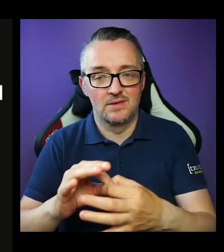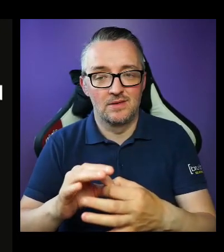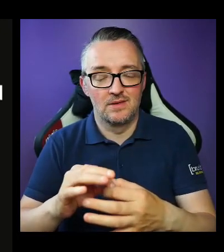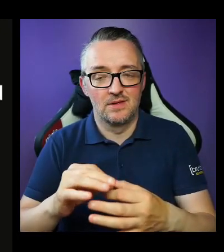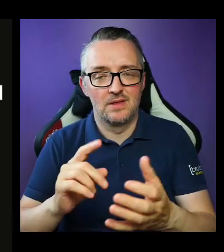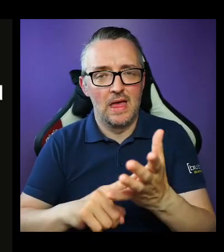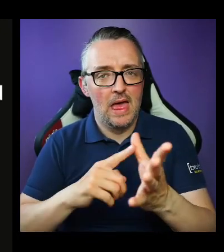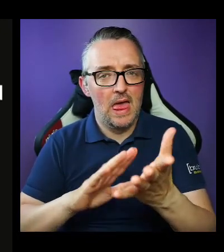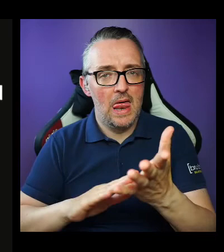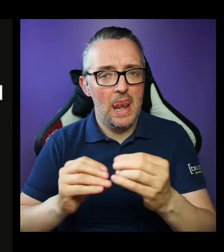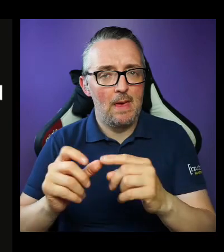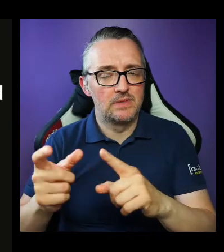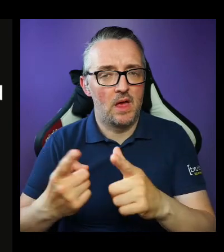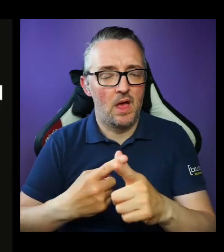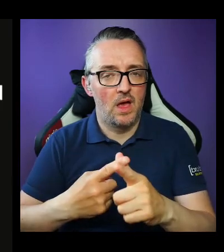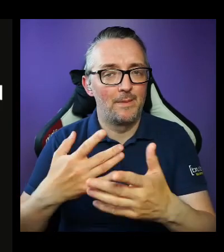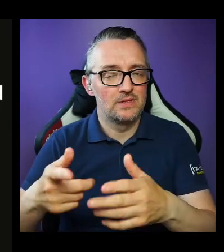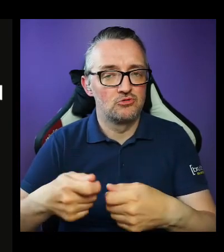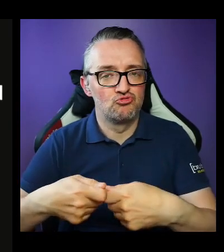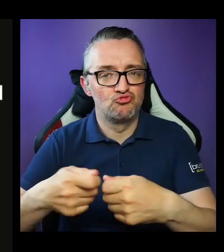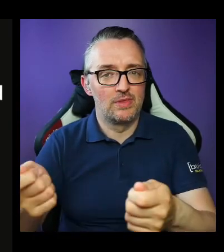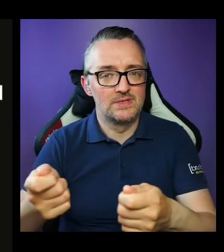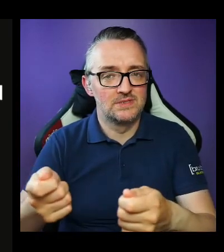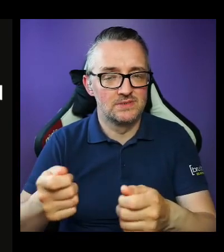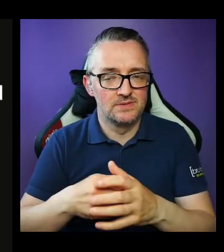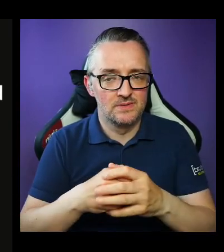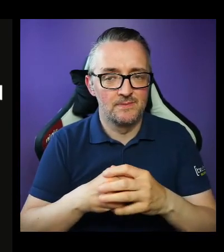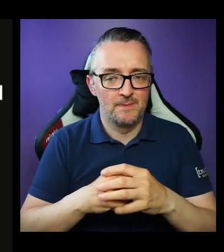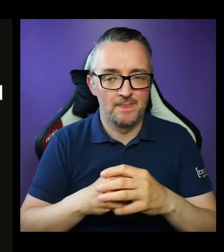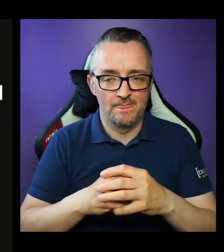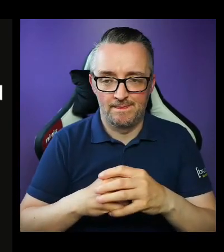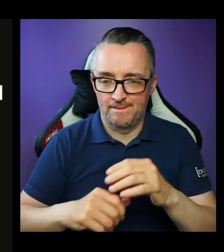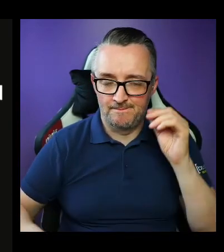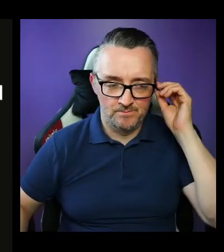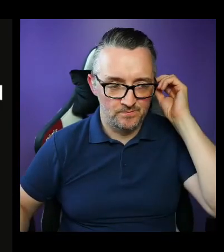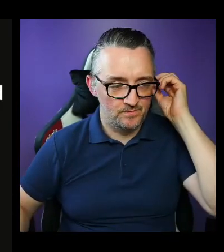being released by AWS.